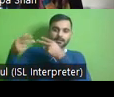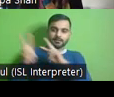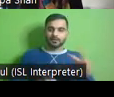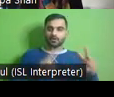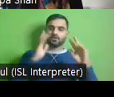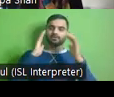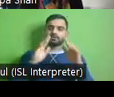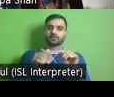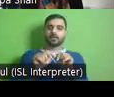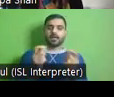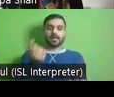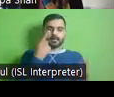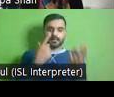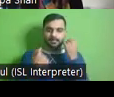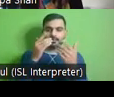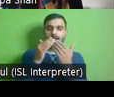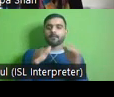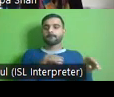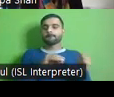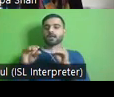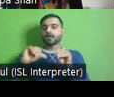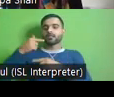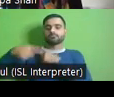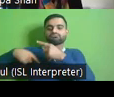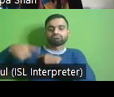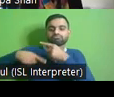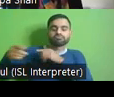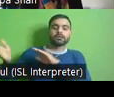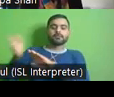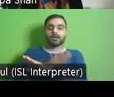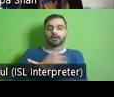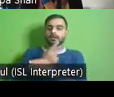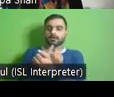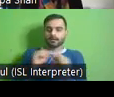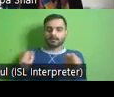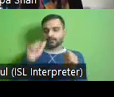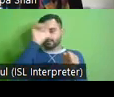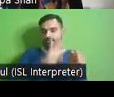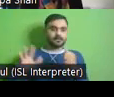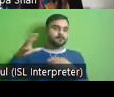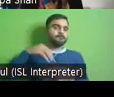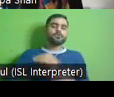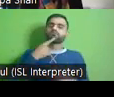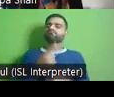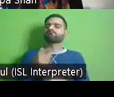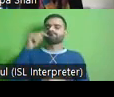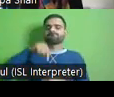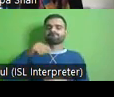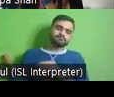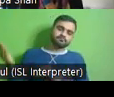of Assam, where they had migrated several generations before. And so my insights into what I'm telling you today comes